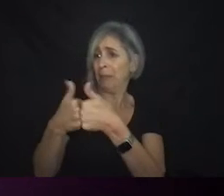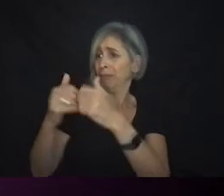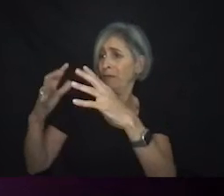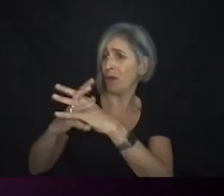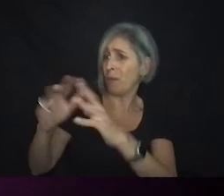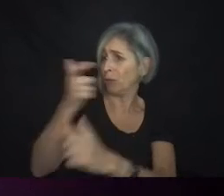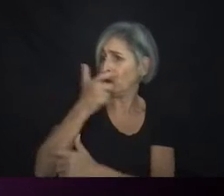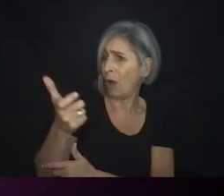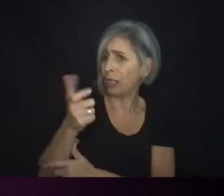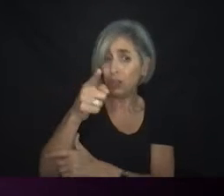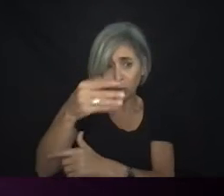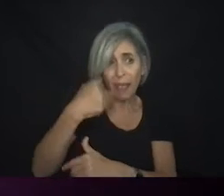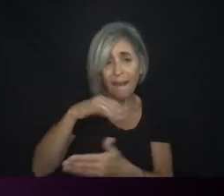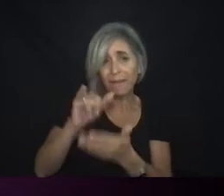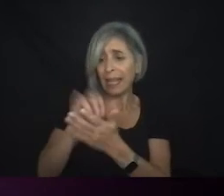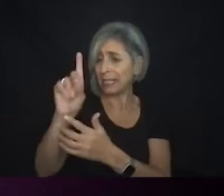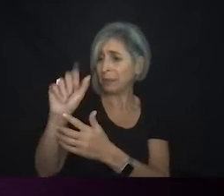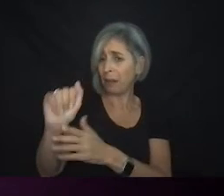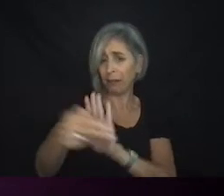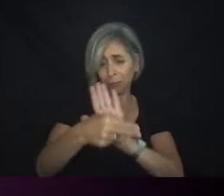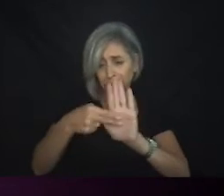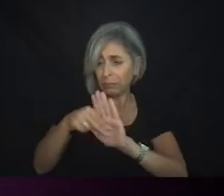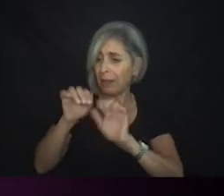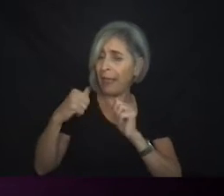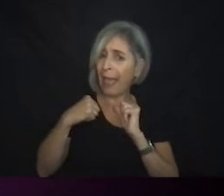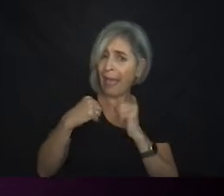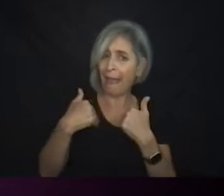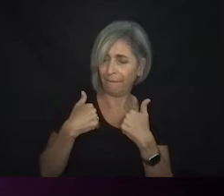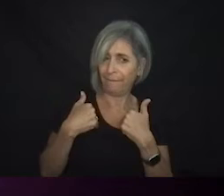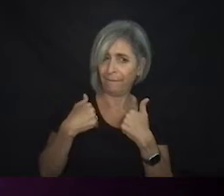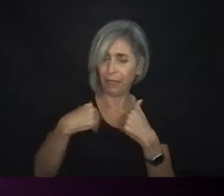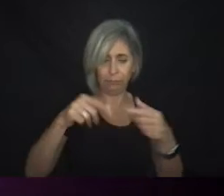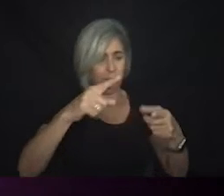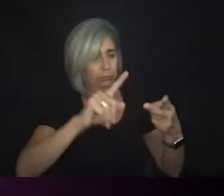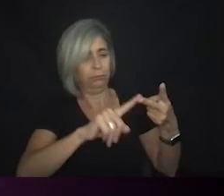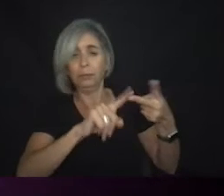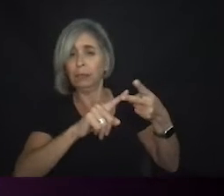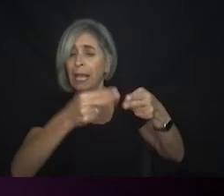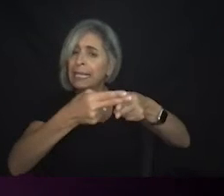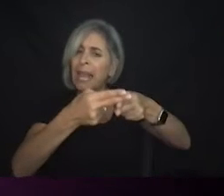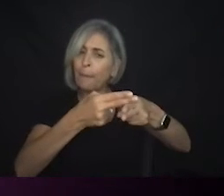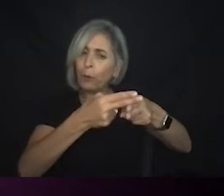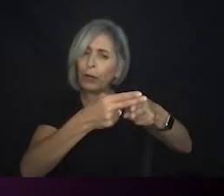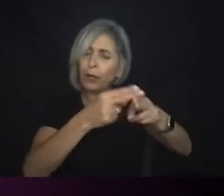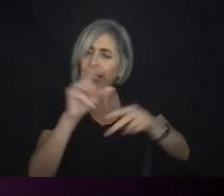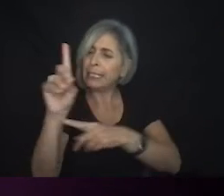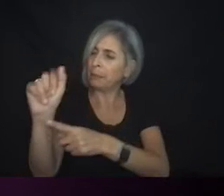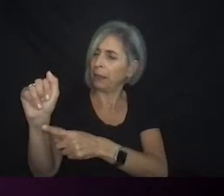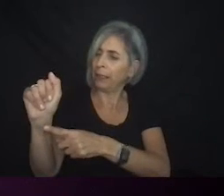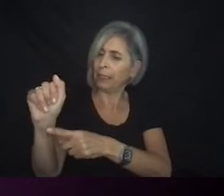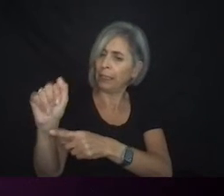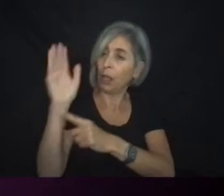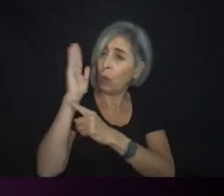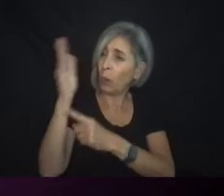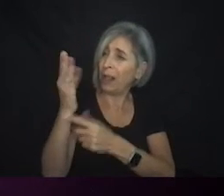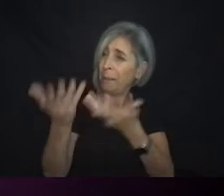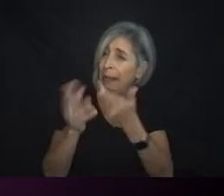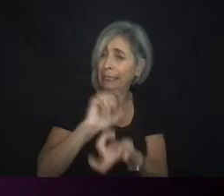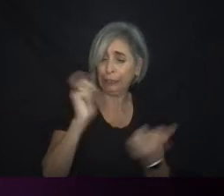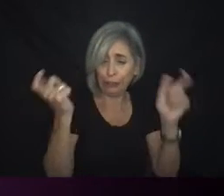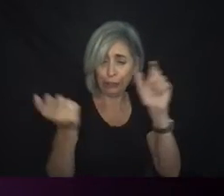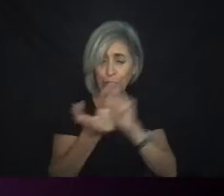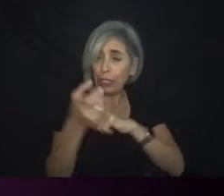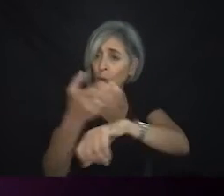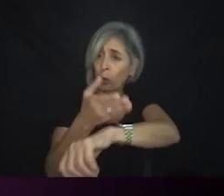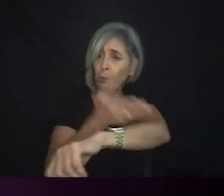you have that disability. And then you have temporary disabilities that will or may change or